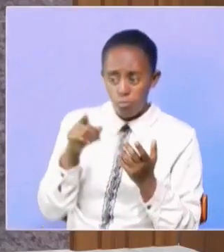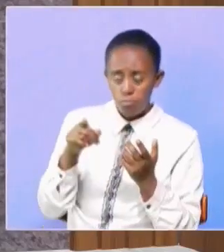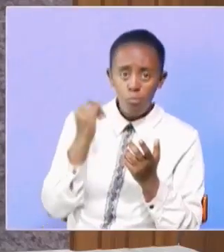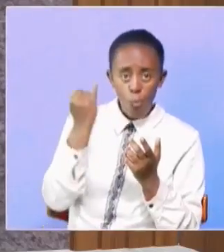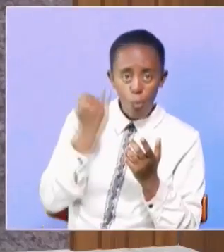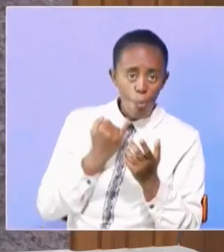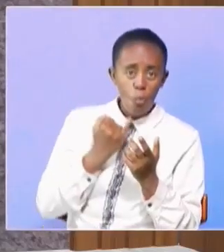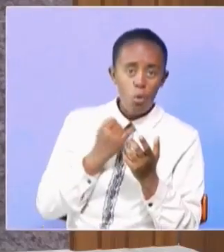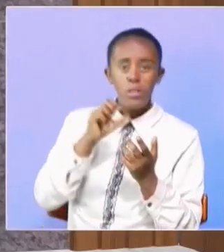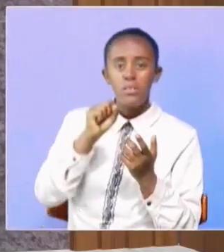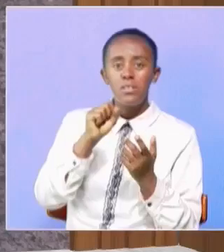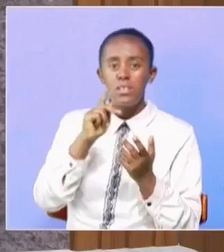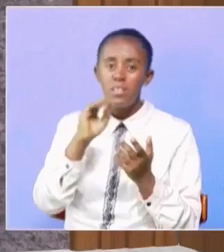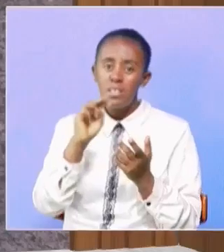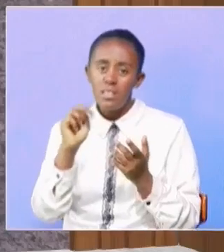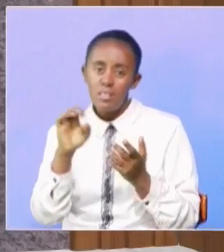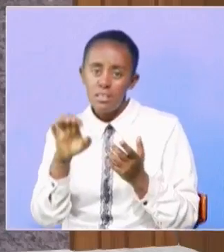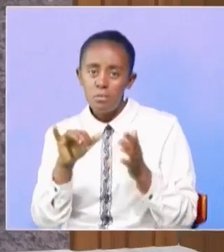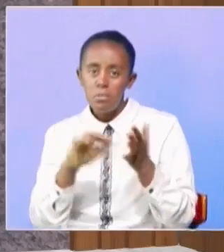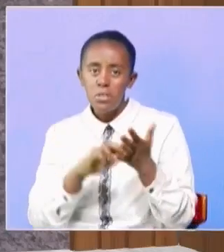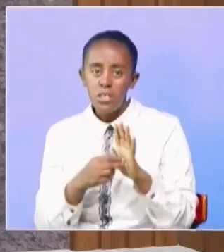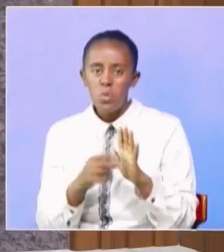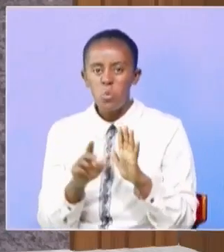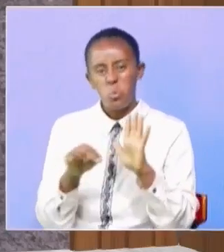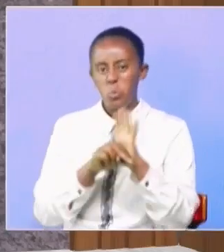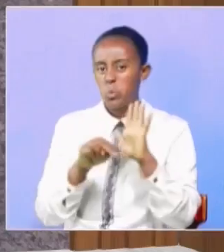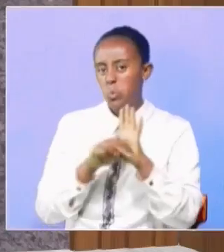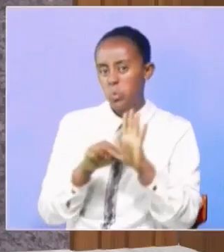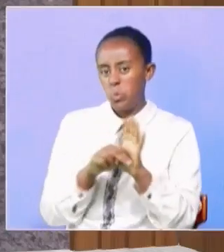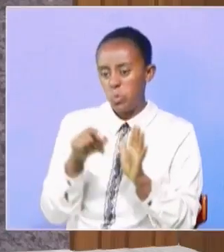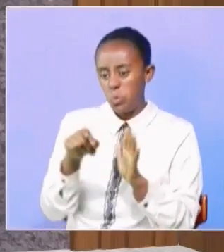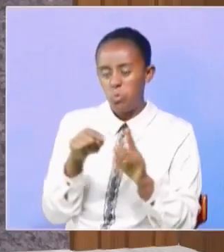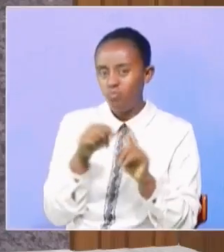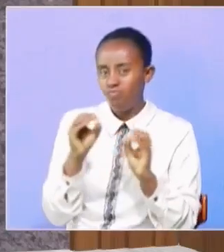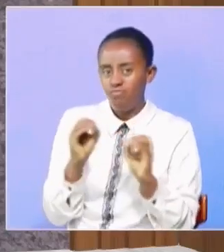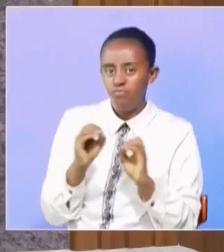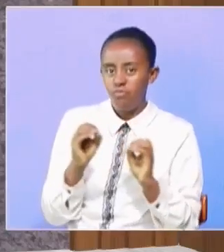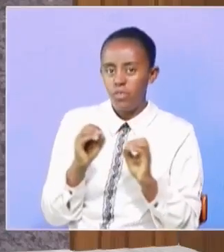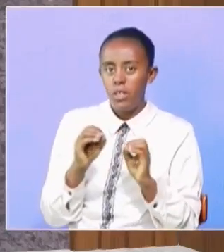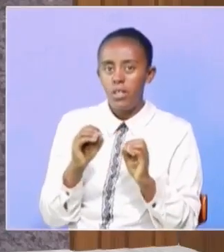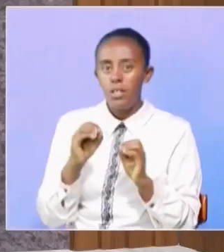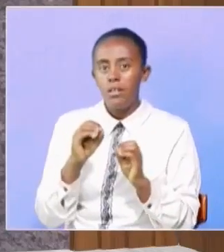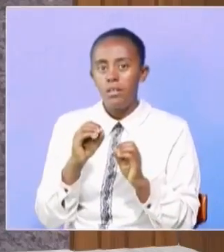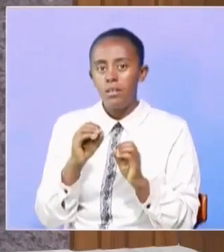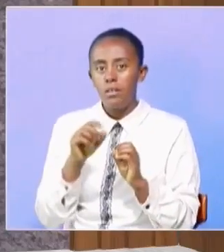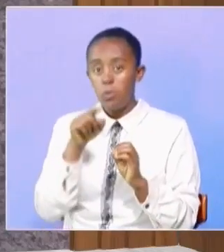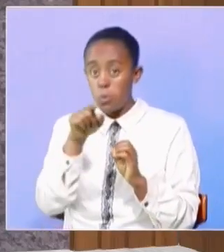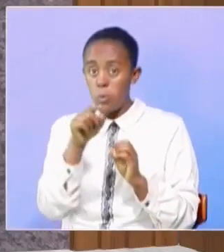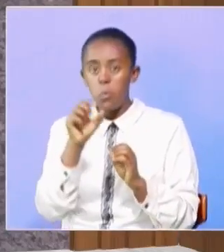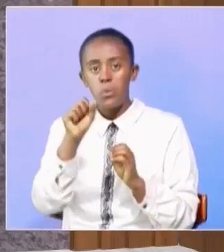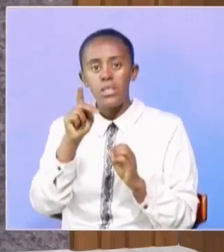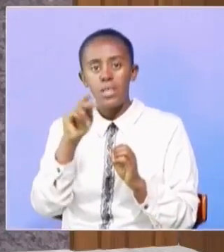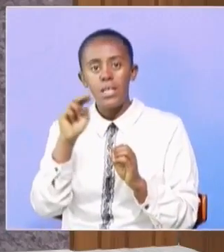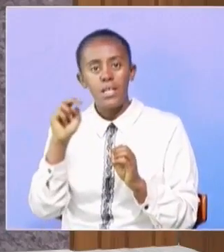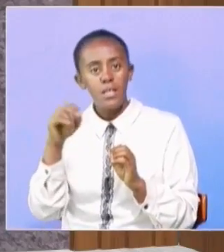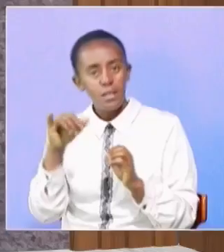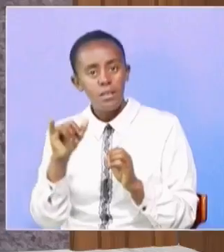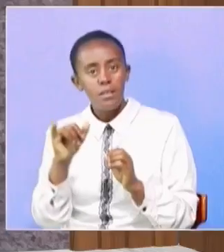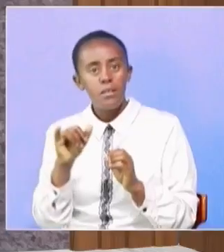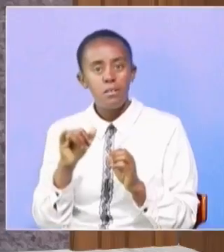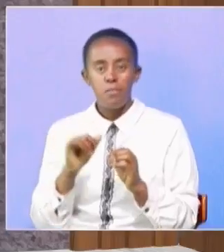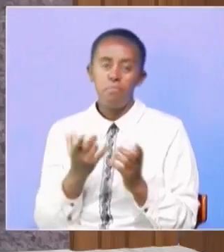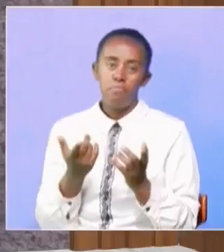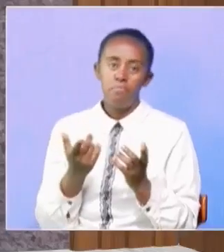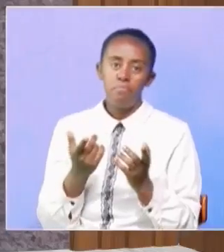skinny, that means you're saying it's negative instead of positive. If someone says you are skinny, then that person